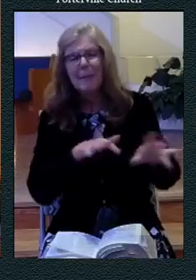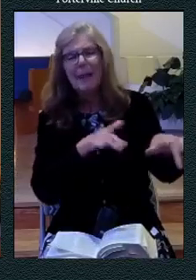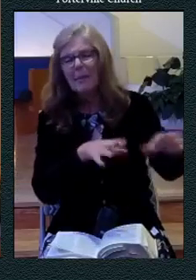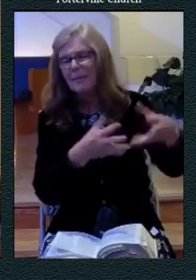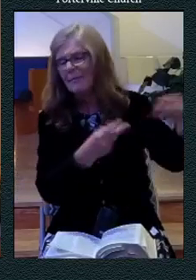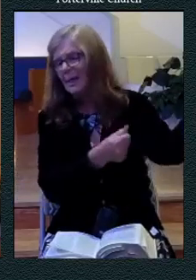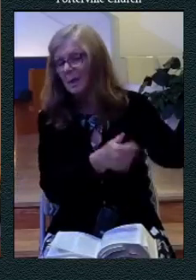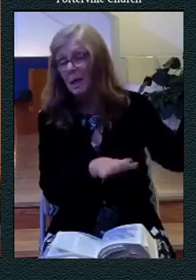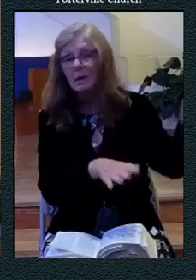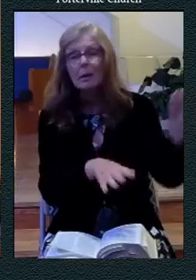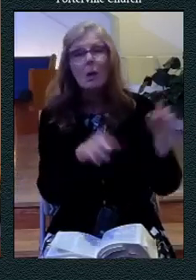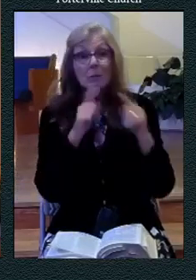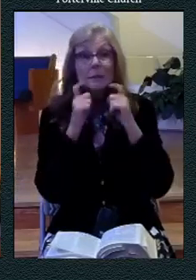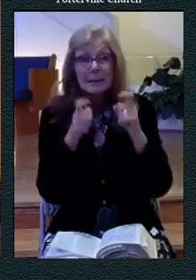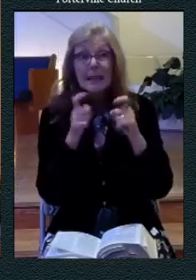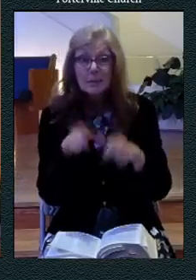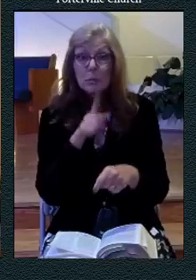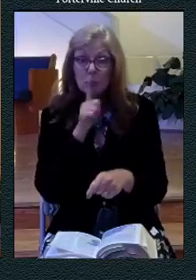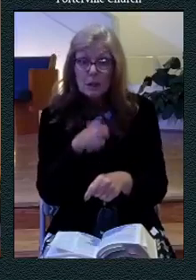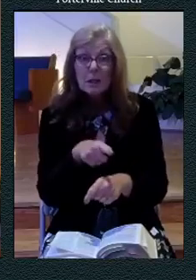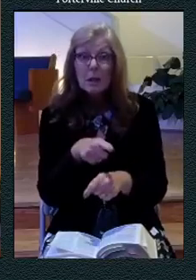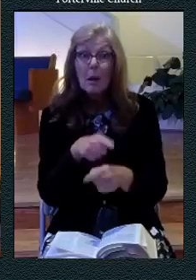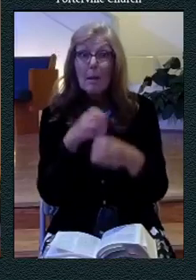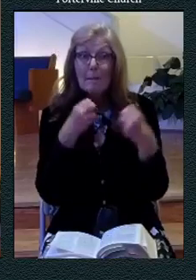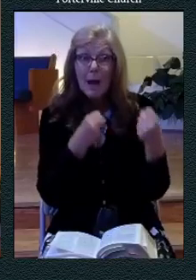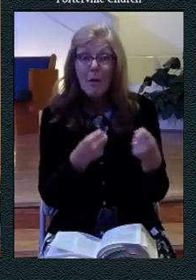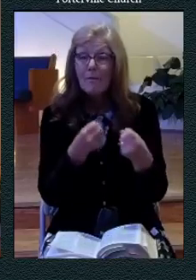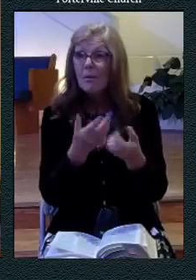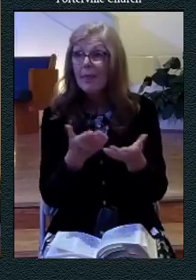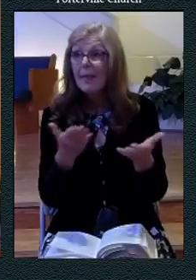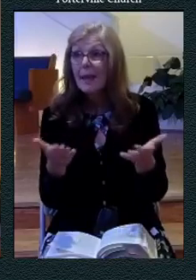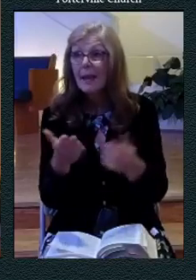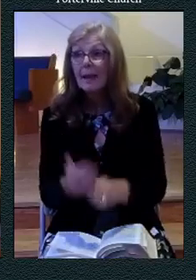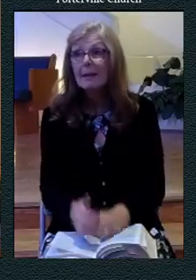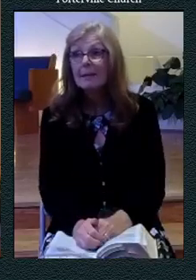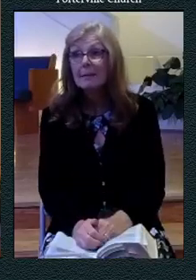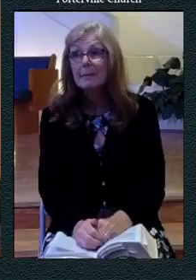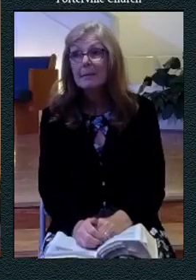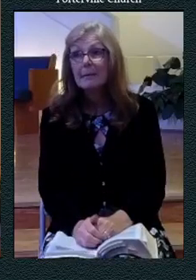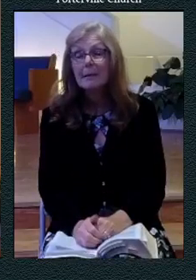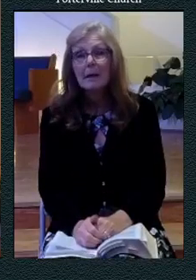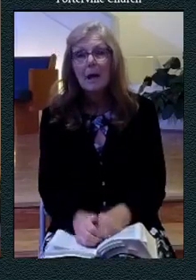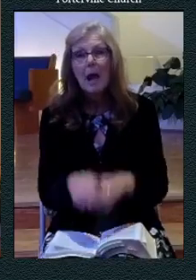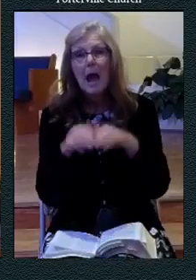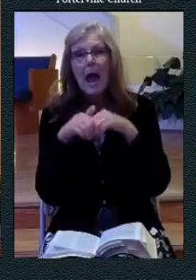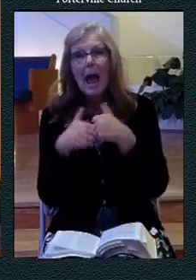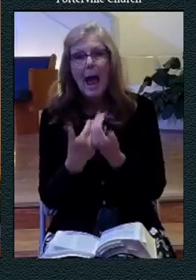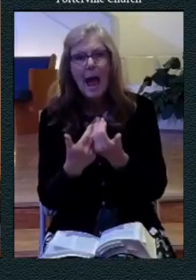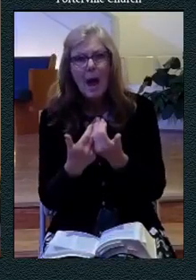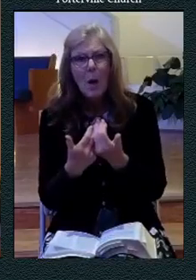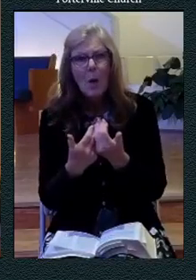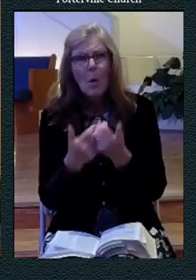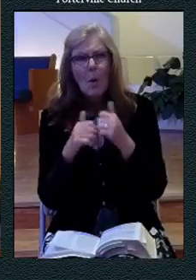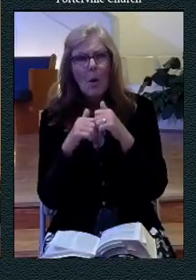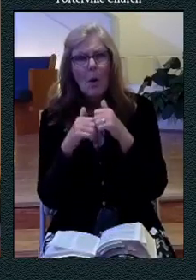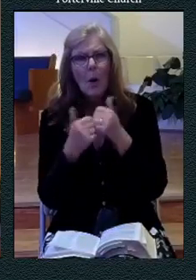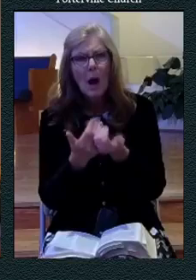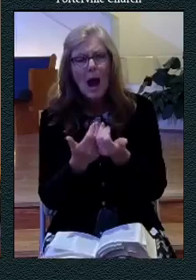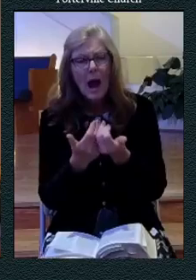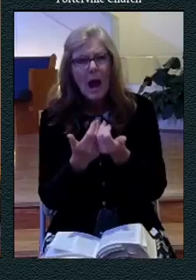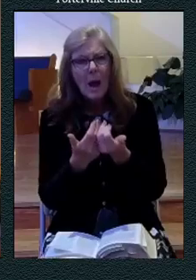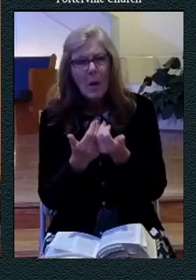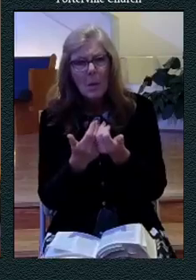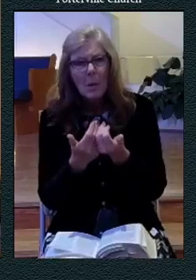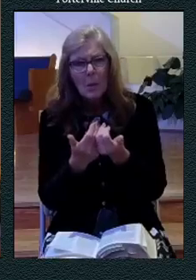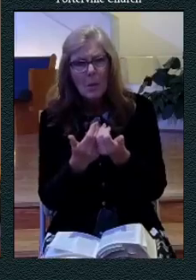serious thing. And it has roots and tentacles, and how are you going to get rid of it? You just pronounce forgiveness and it's